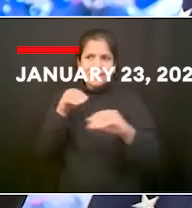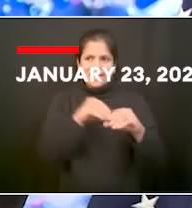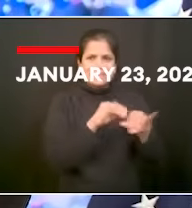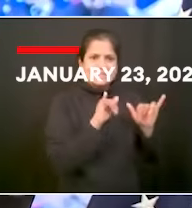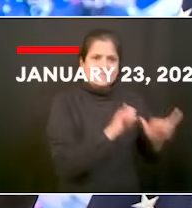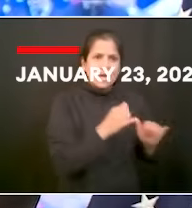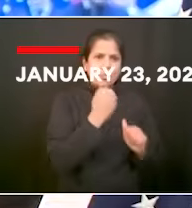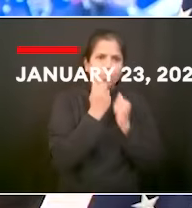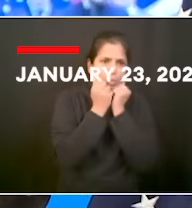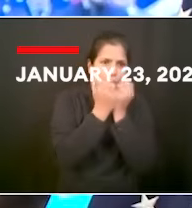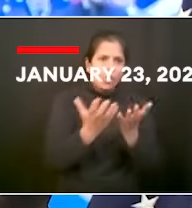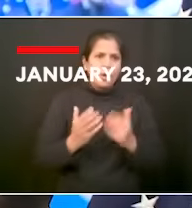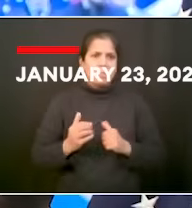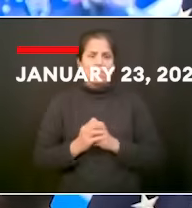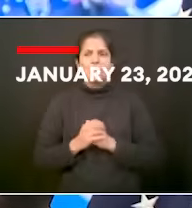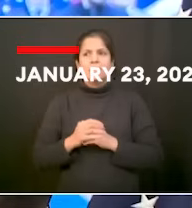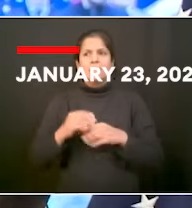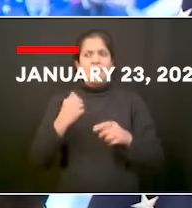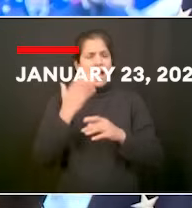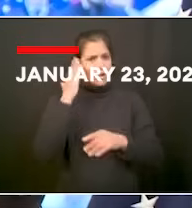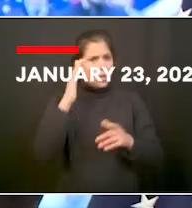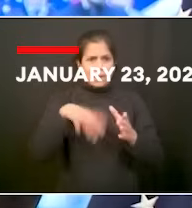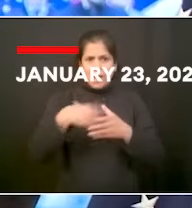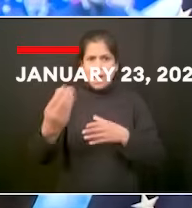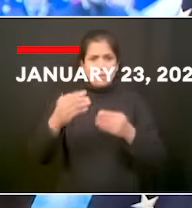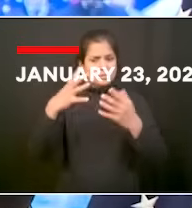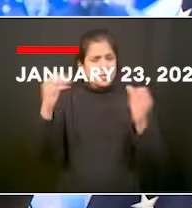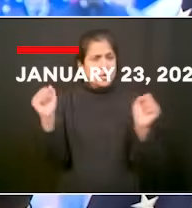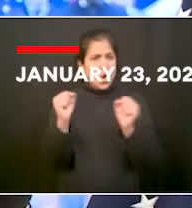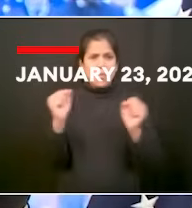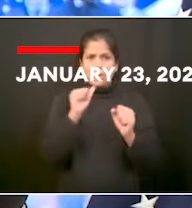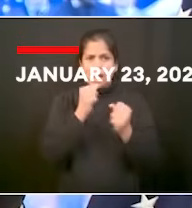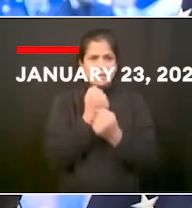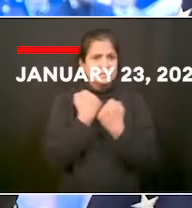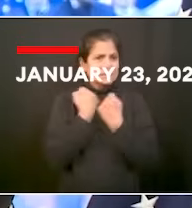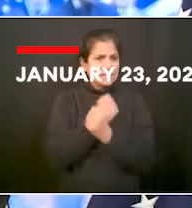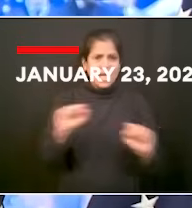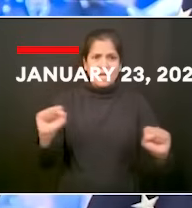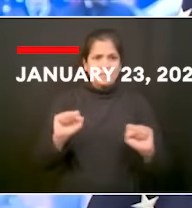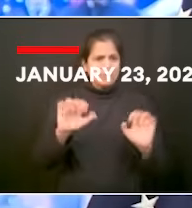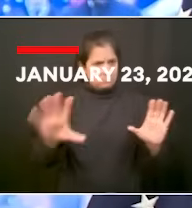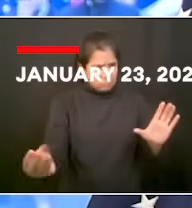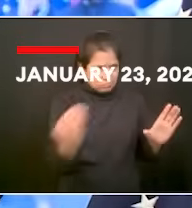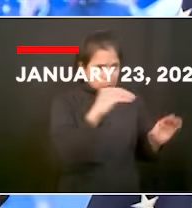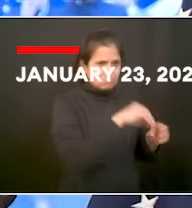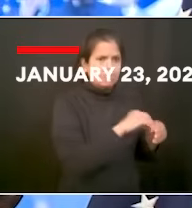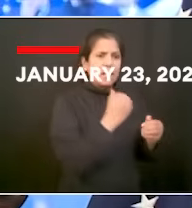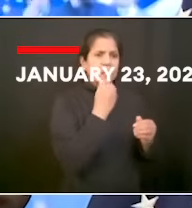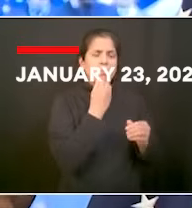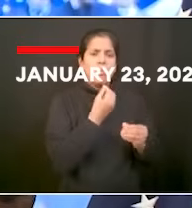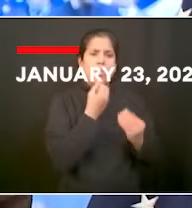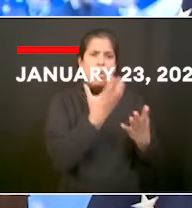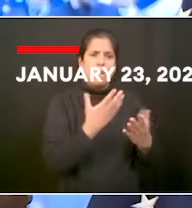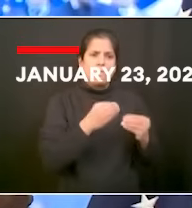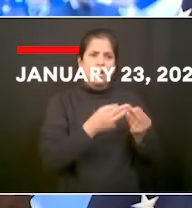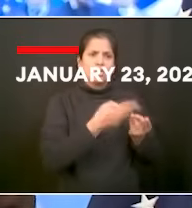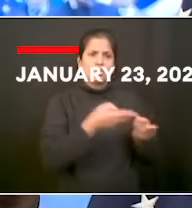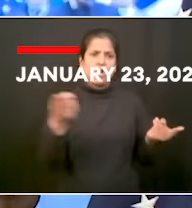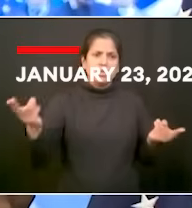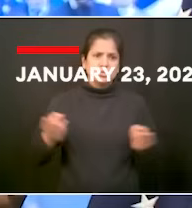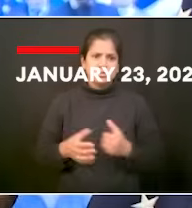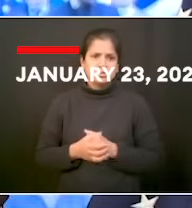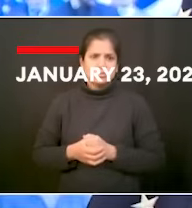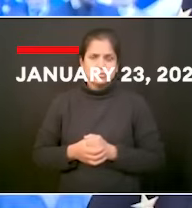that's why, as we've been briefed, we are seeing DHS saying, the standard operating procedures of intake and all the different forms and procedures we have to go